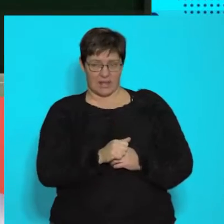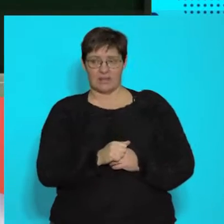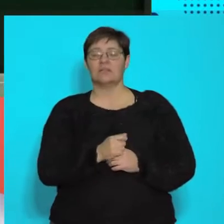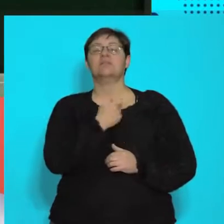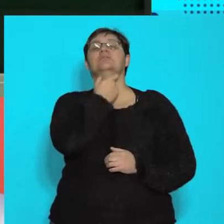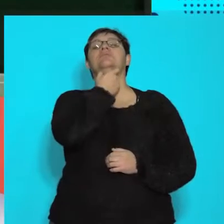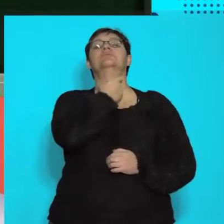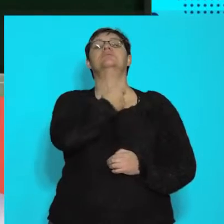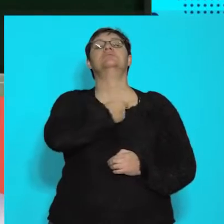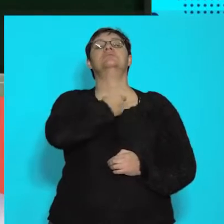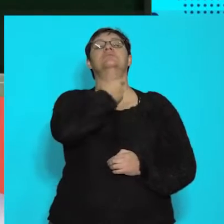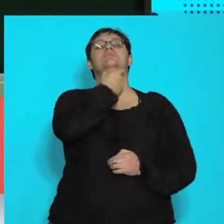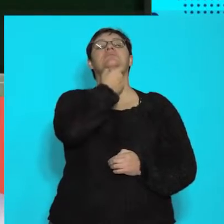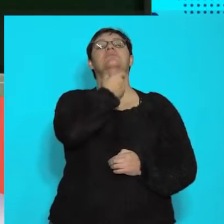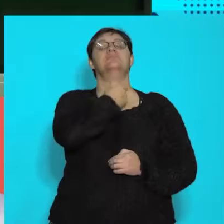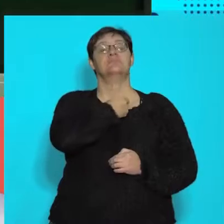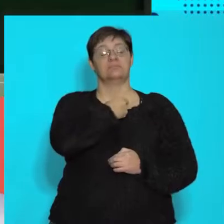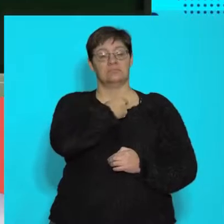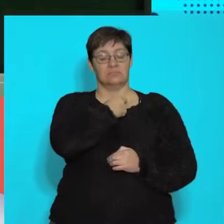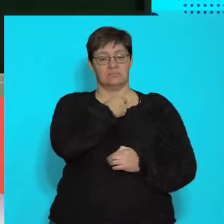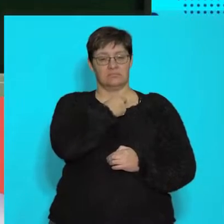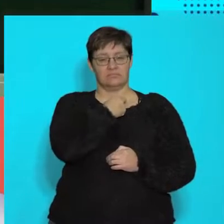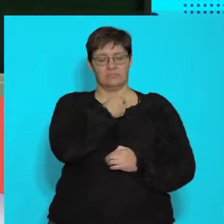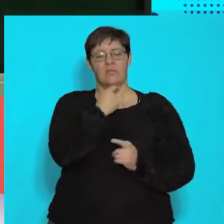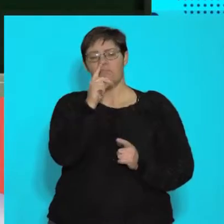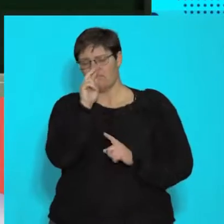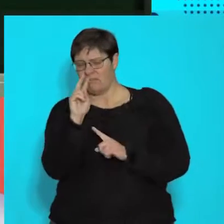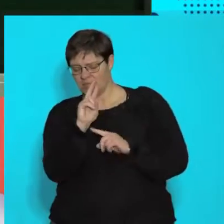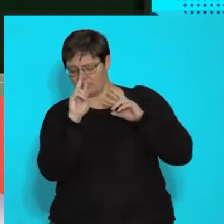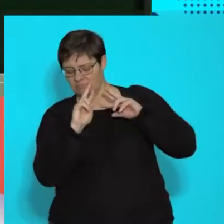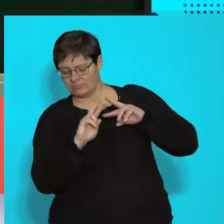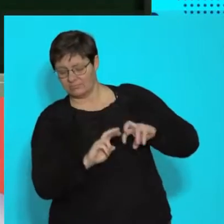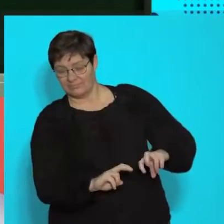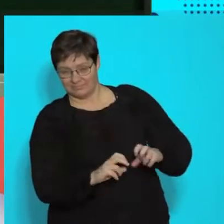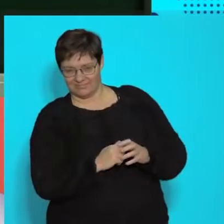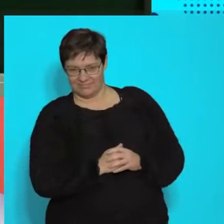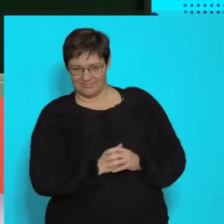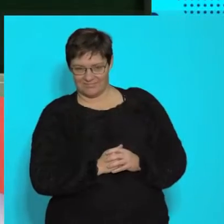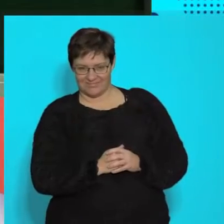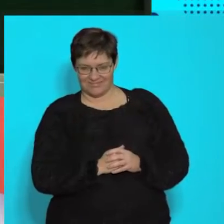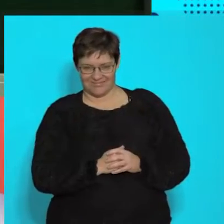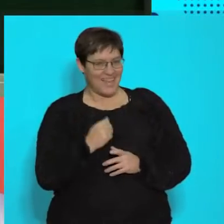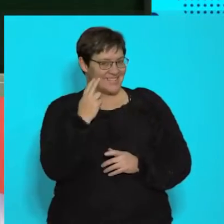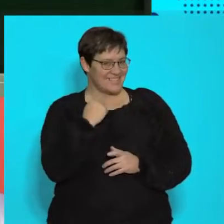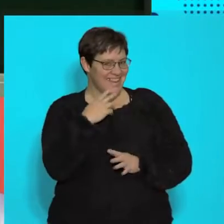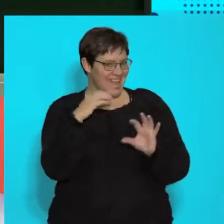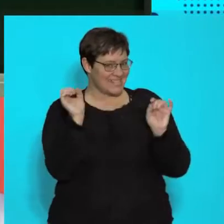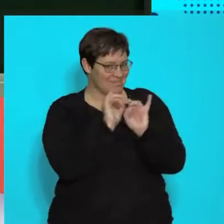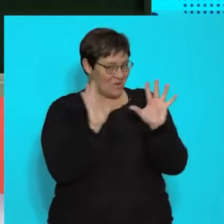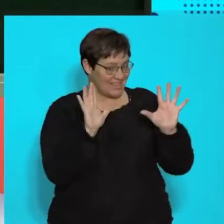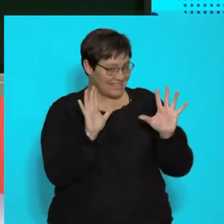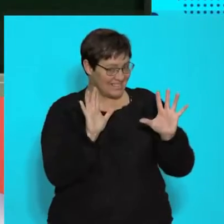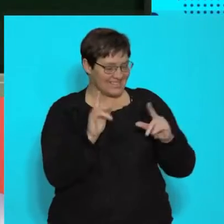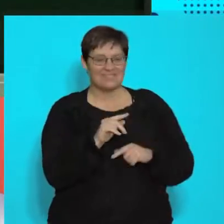the pipe in which, we are going to, have a look and see. We've got quite a nice surprise for